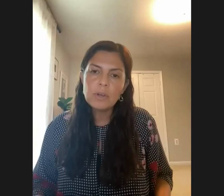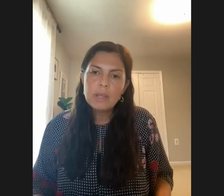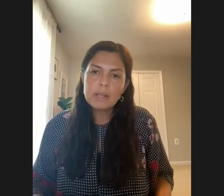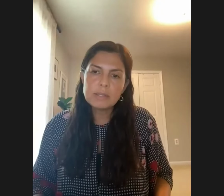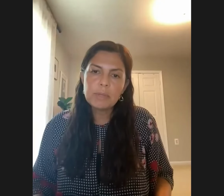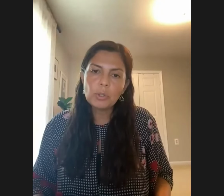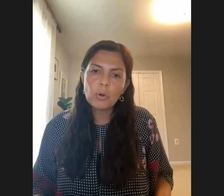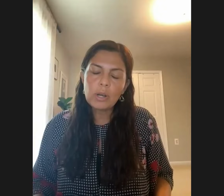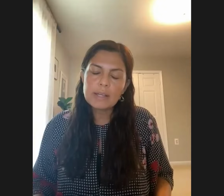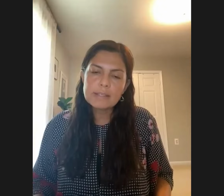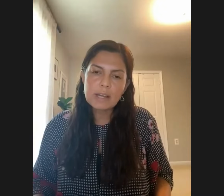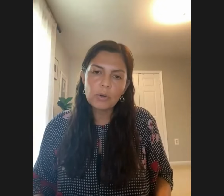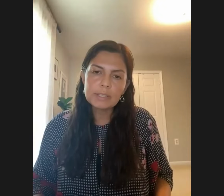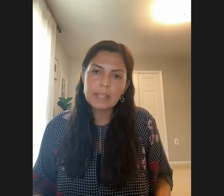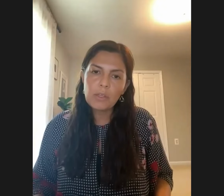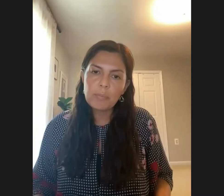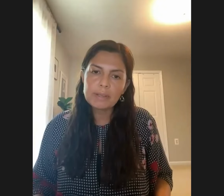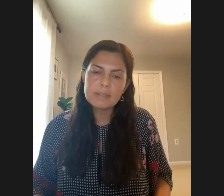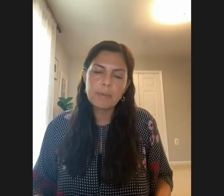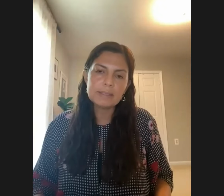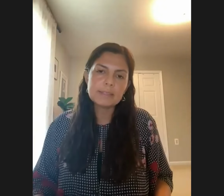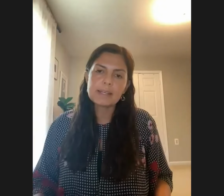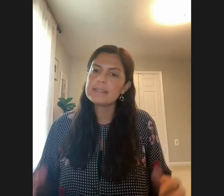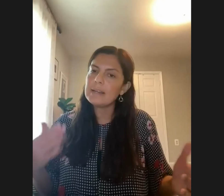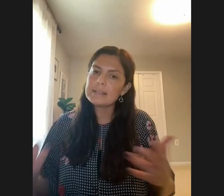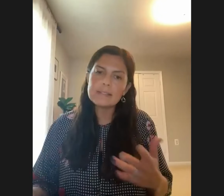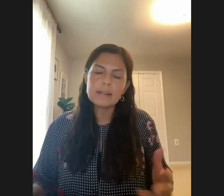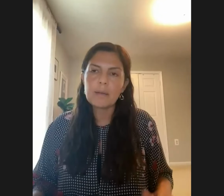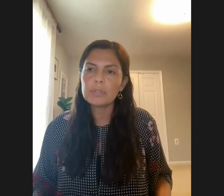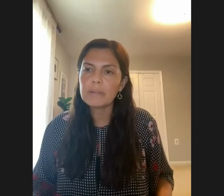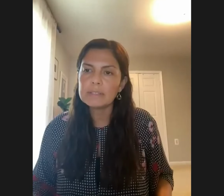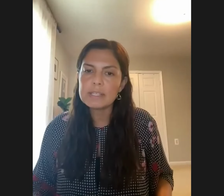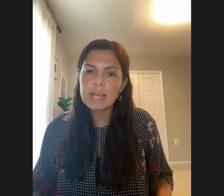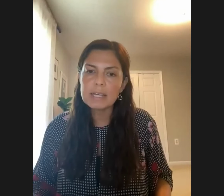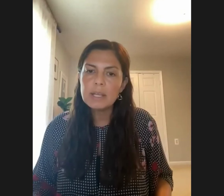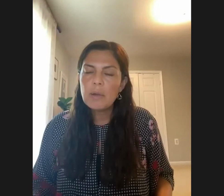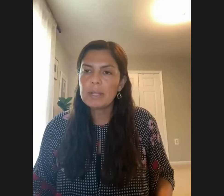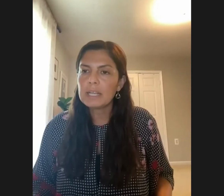fluid exchange, and I want to invite our colleagues to